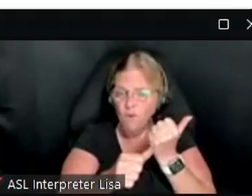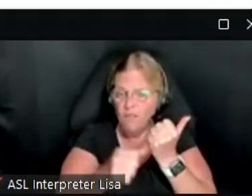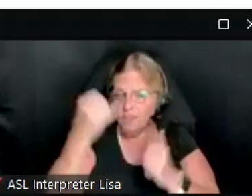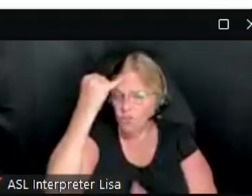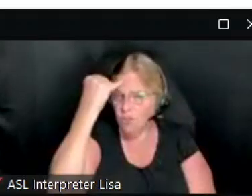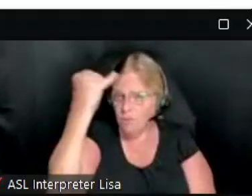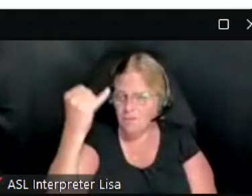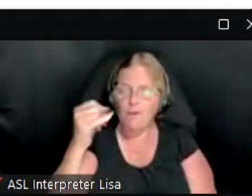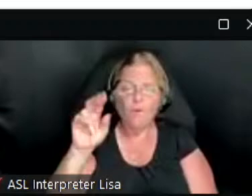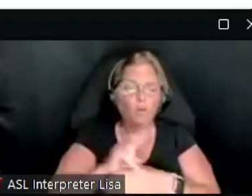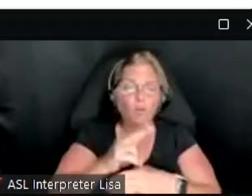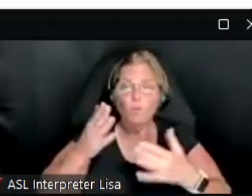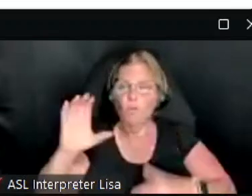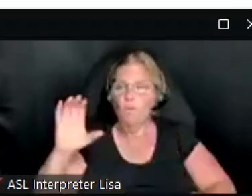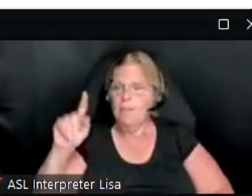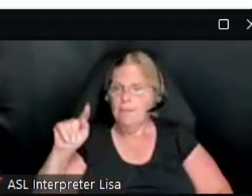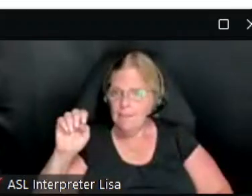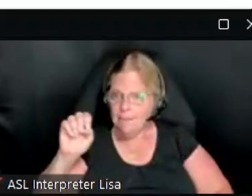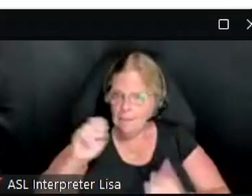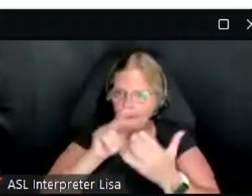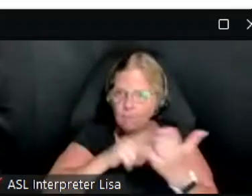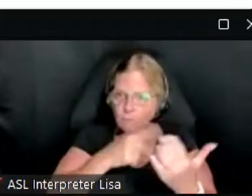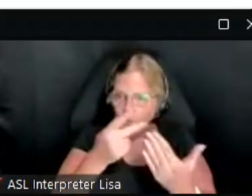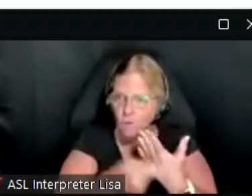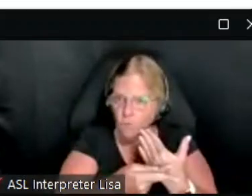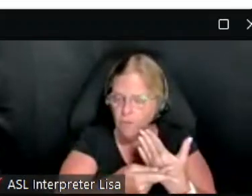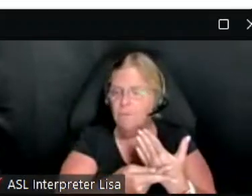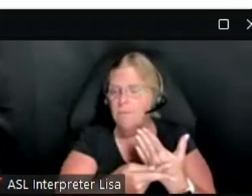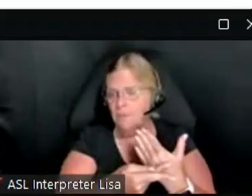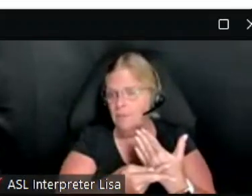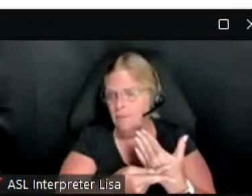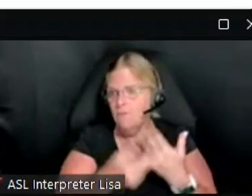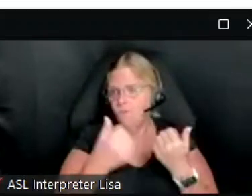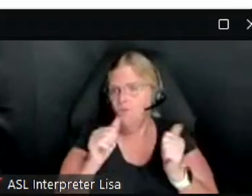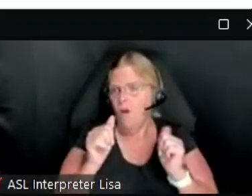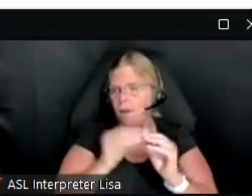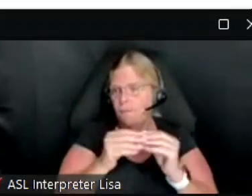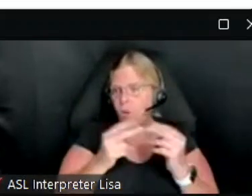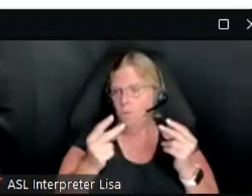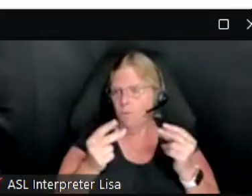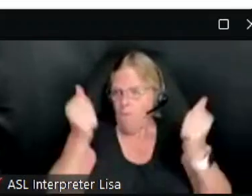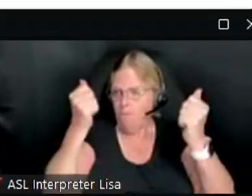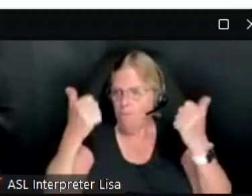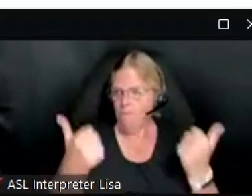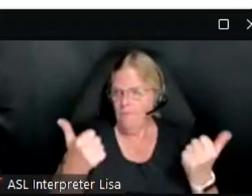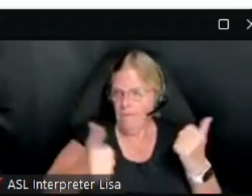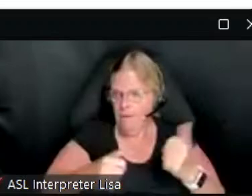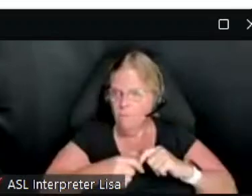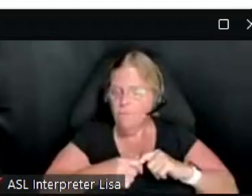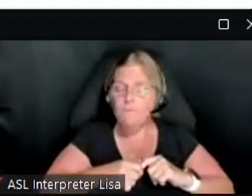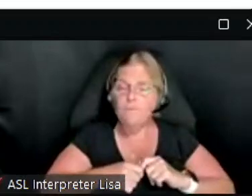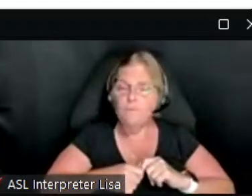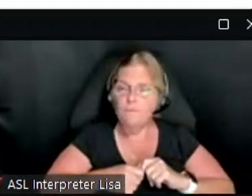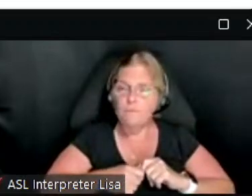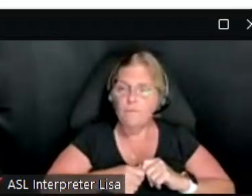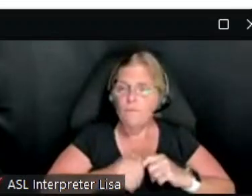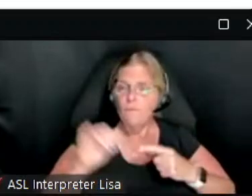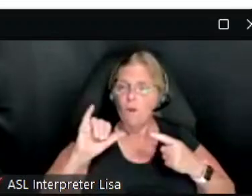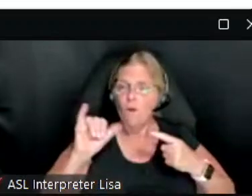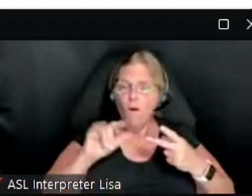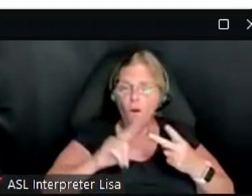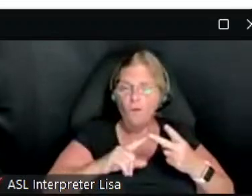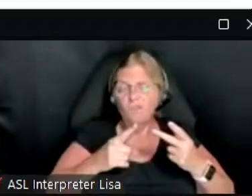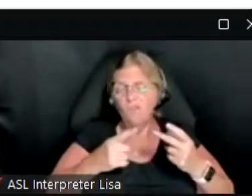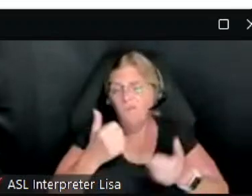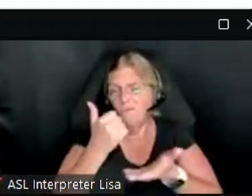CTE programs. That's something we can kind of do more immediately. I think could have some benefit with